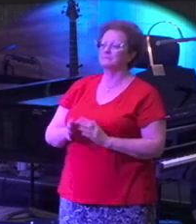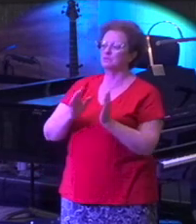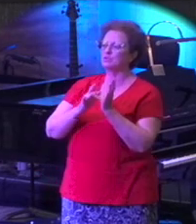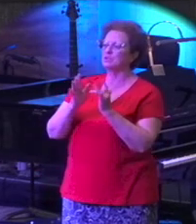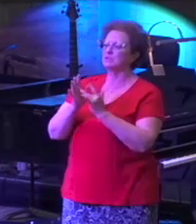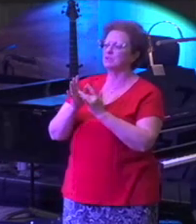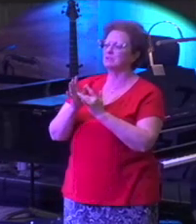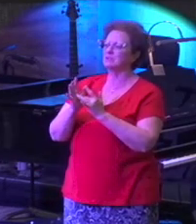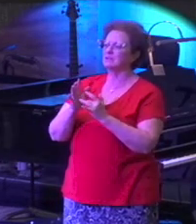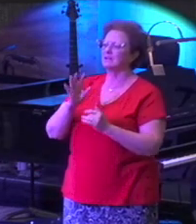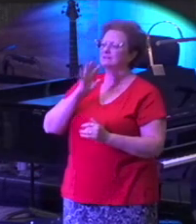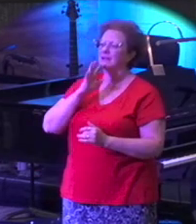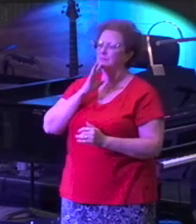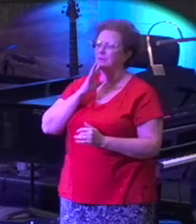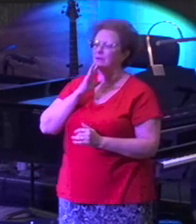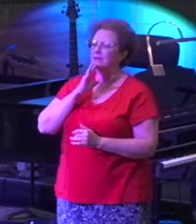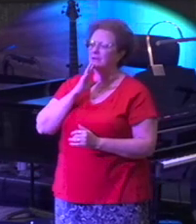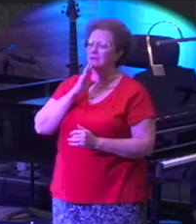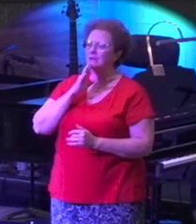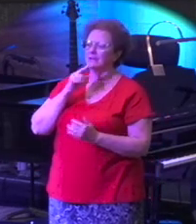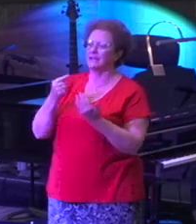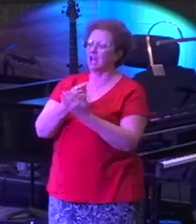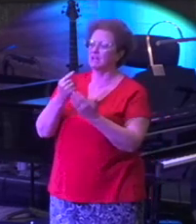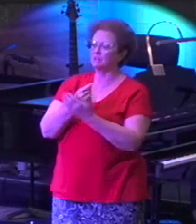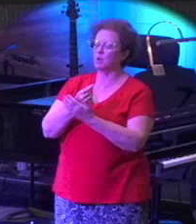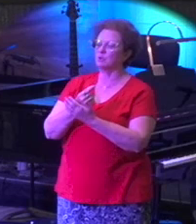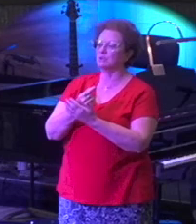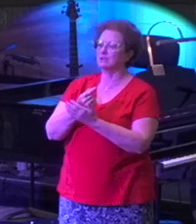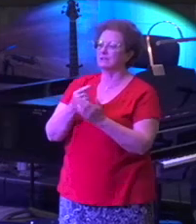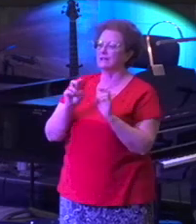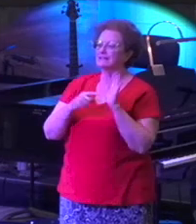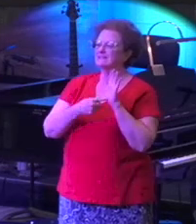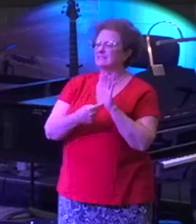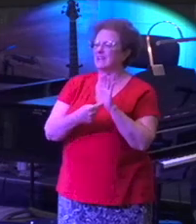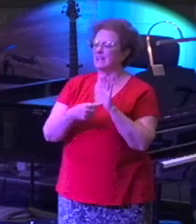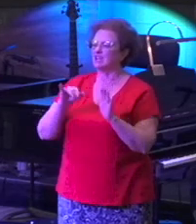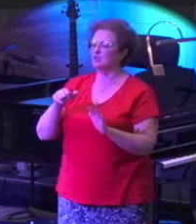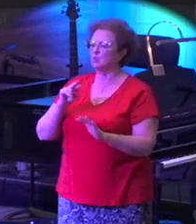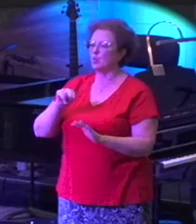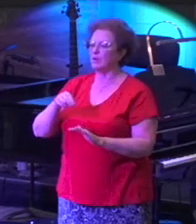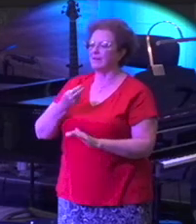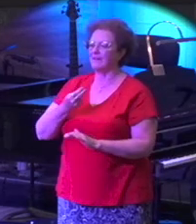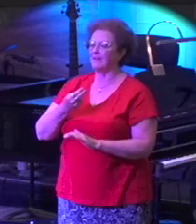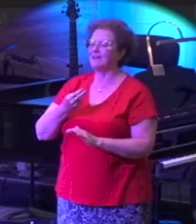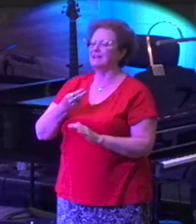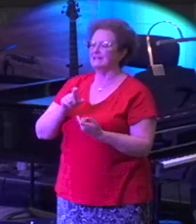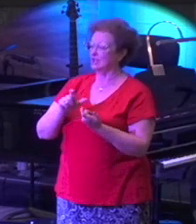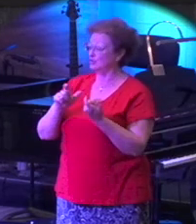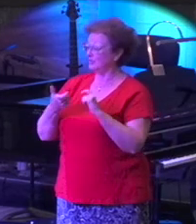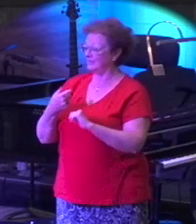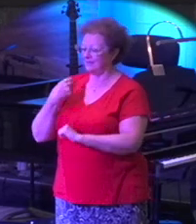Jesus makes this explicit reference to the sign of Jonah as pointing to how he turns